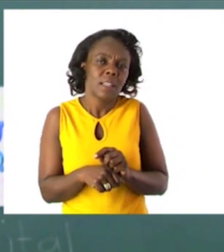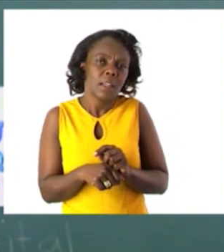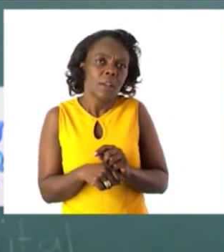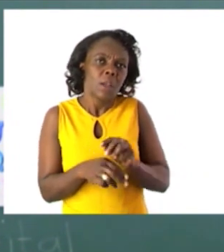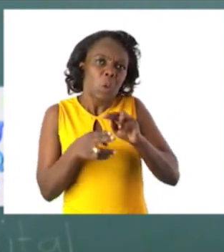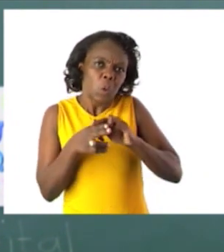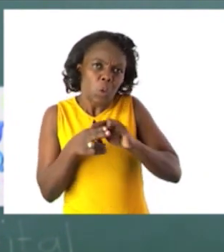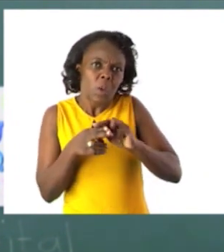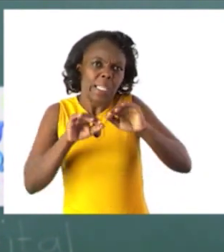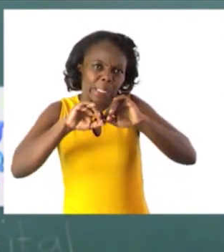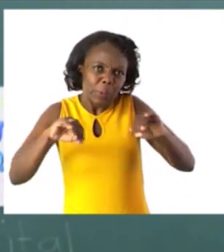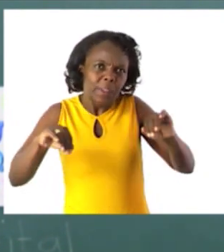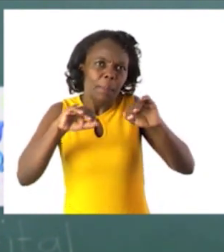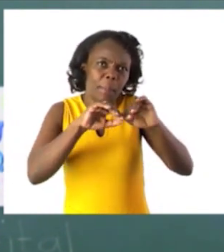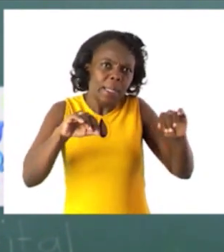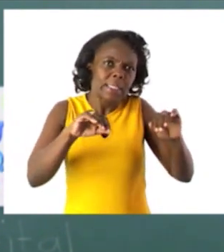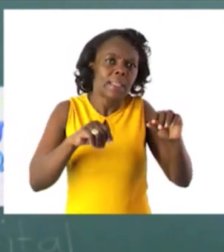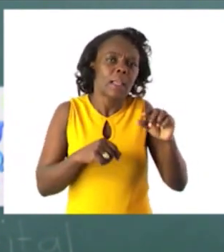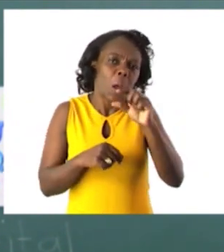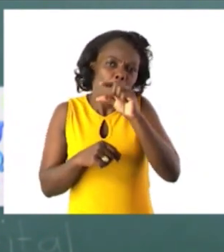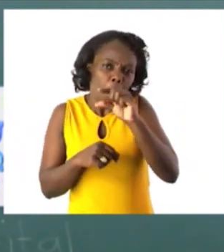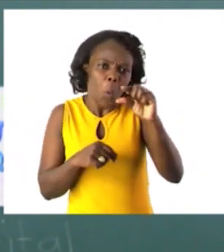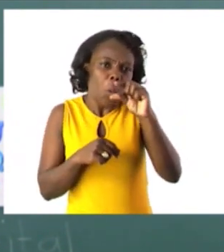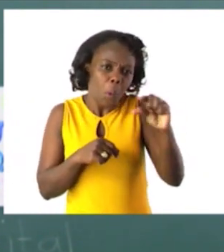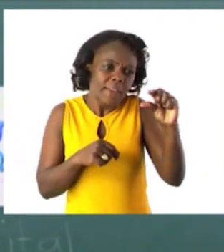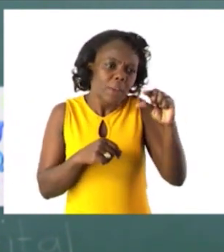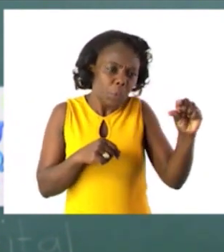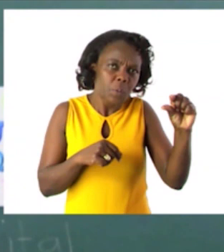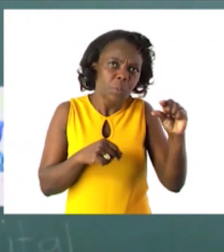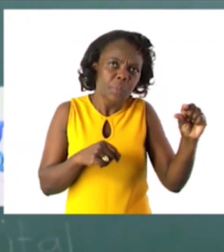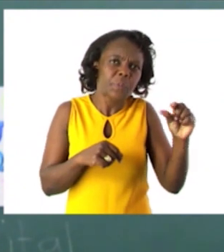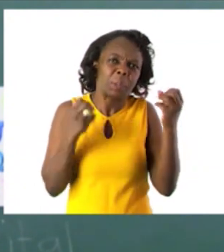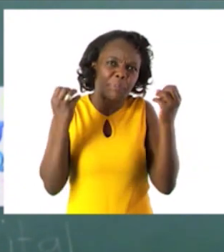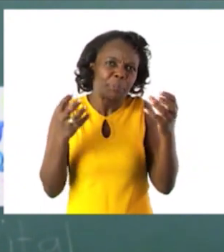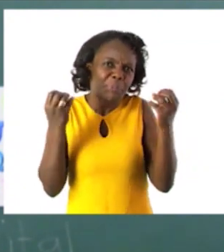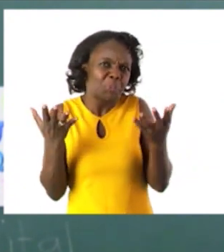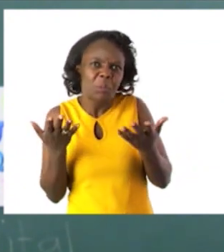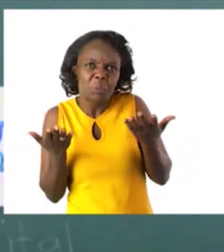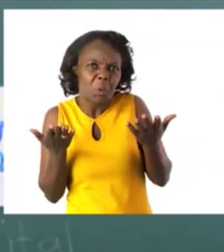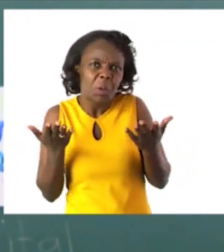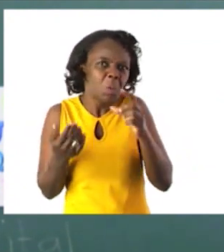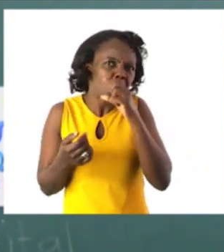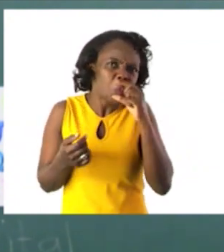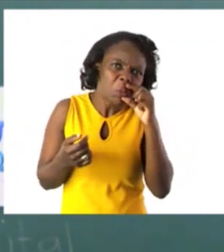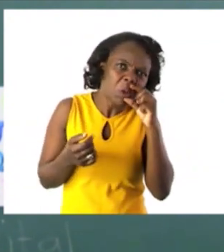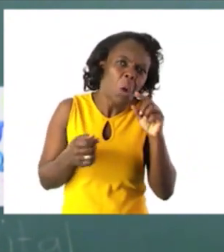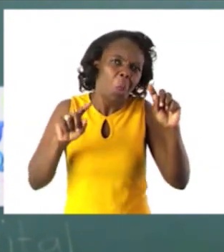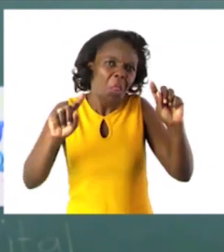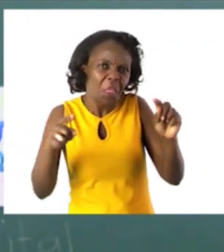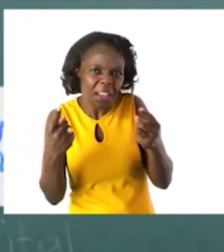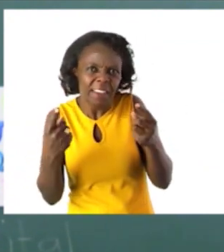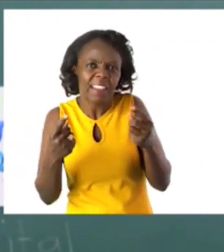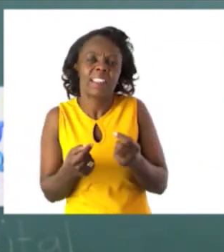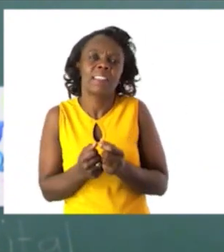the words. When you write a lot of words or a lot of names of things, good. Lots of